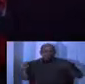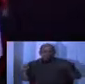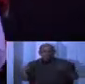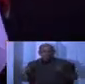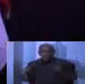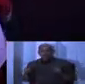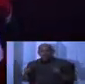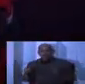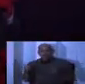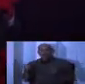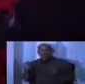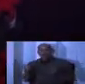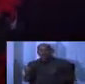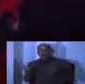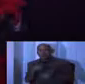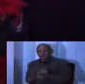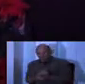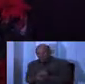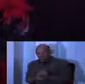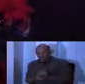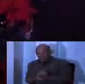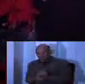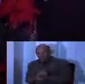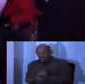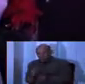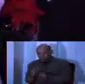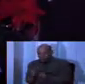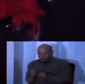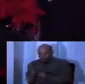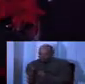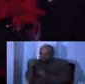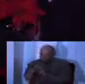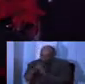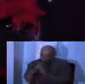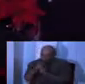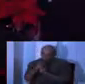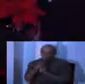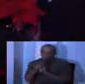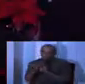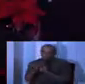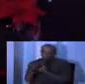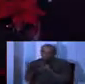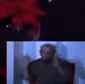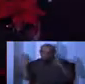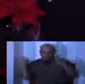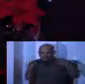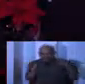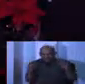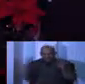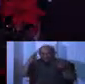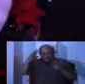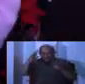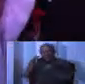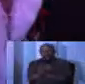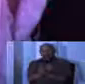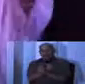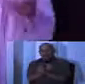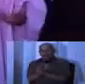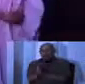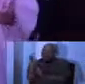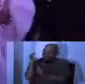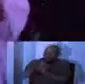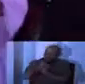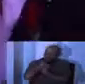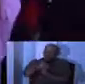come this evening and to wrap yourself in scandalous love. To wrap yourself,